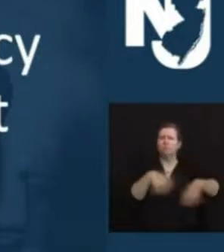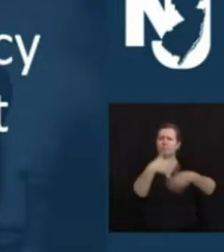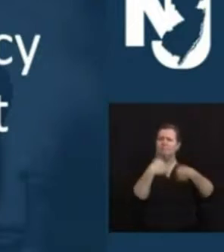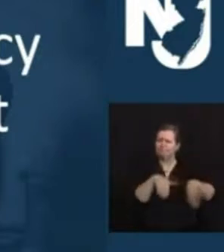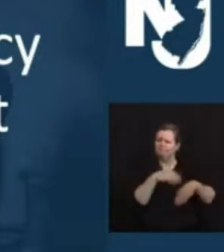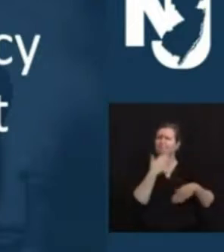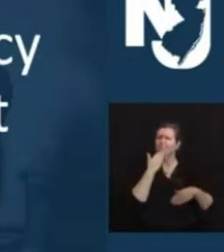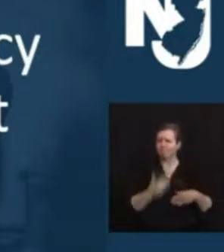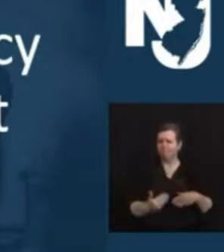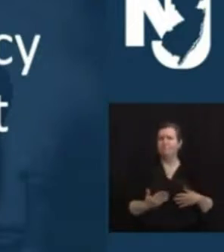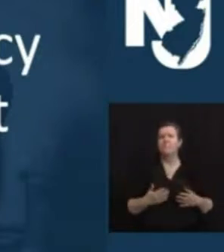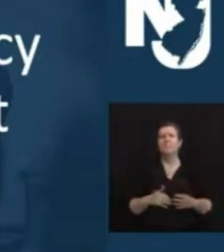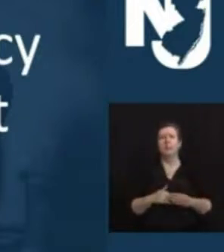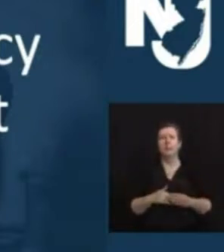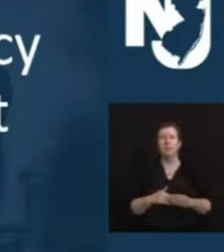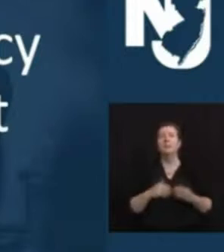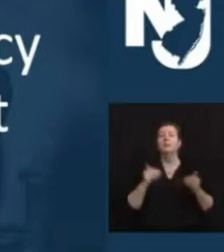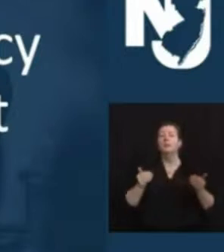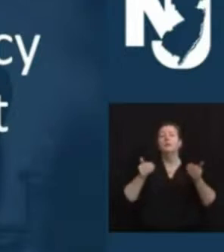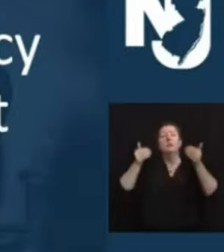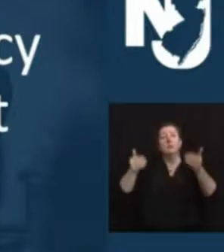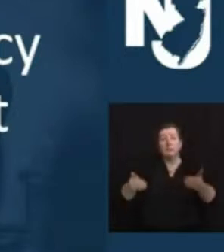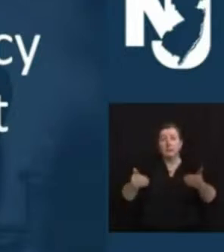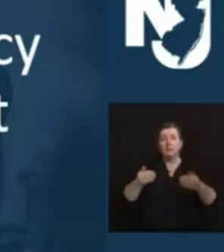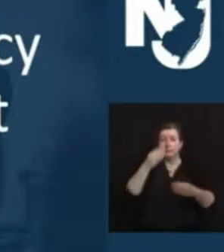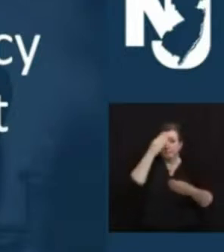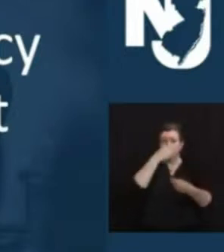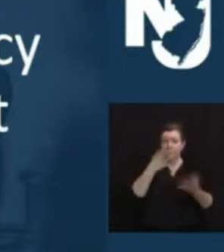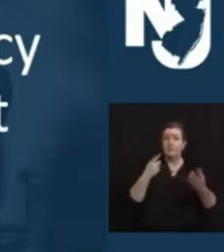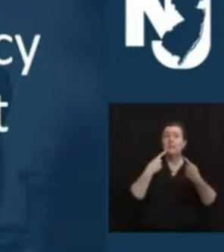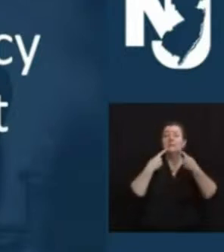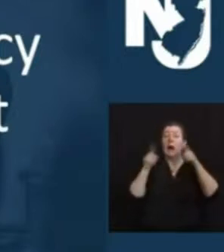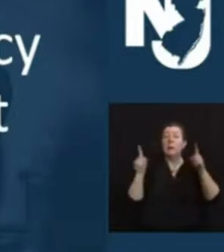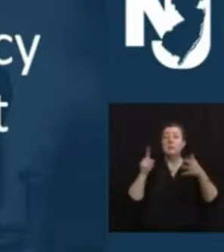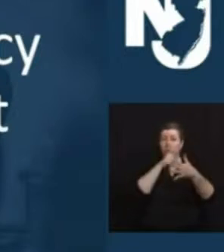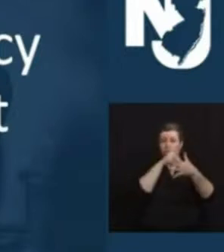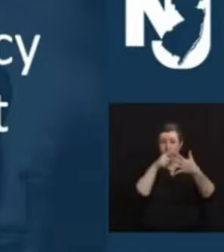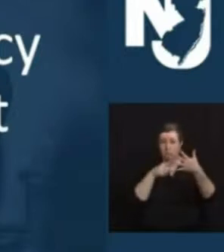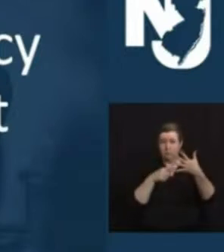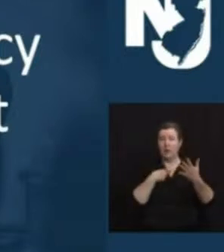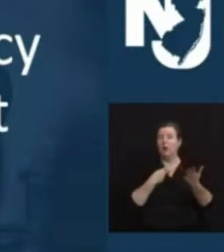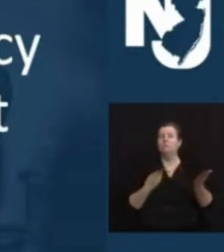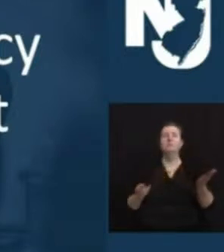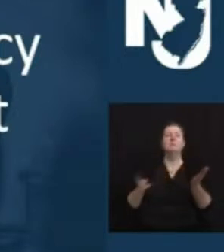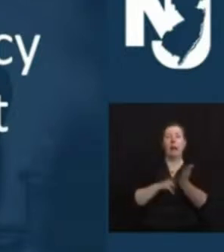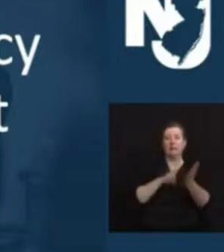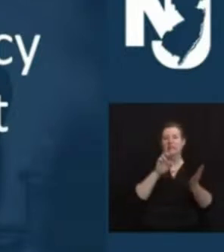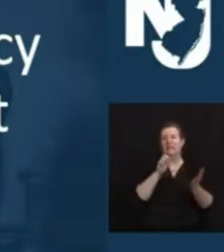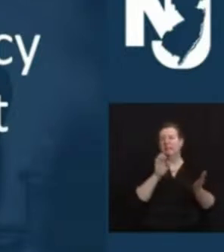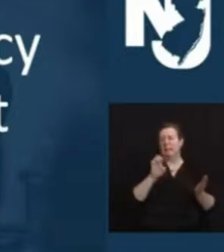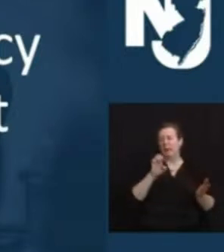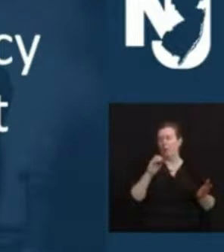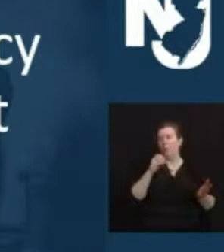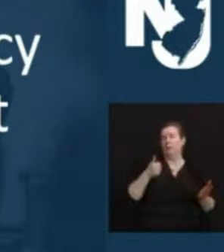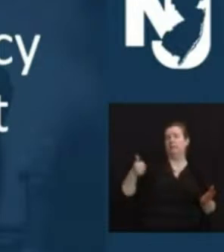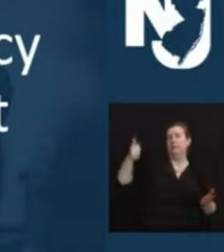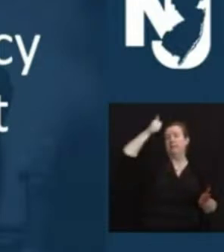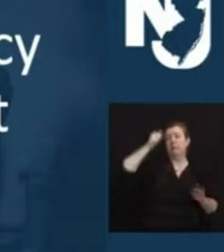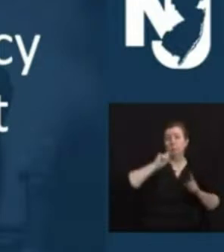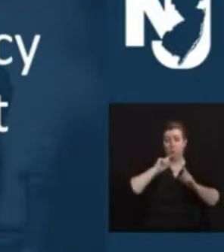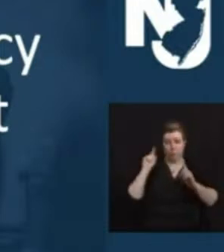So next up, we've got a fairly significant announcement. Today, I will be signing an executive order that will carefully